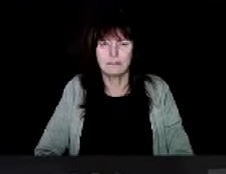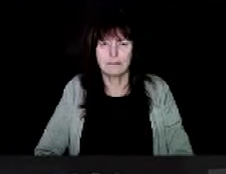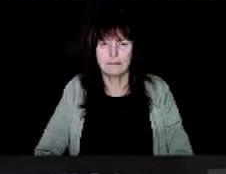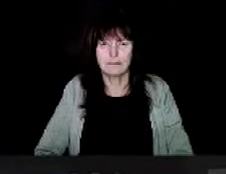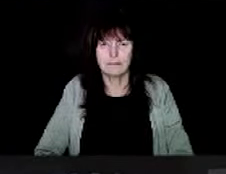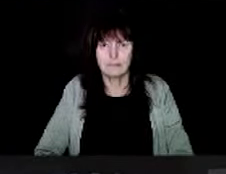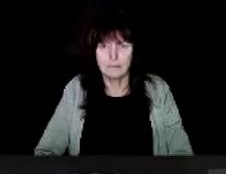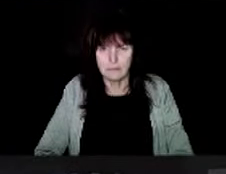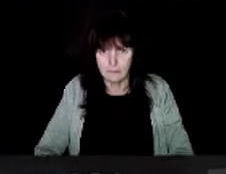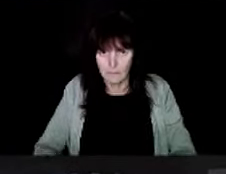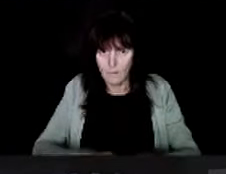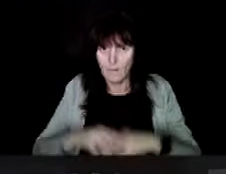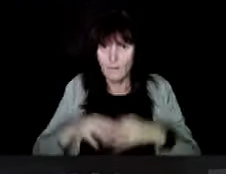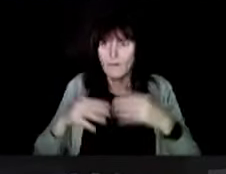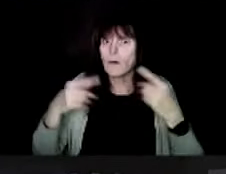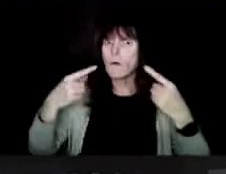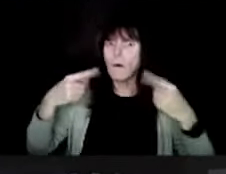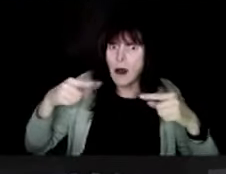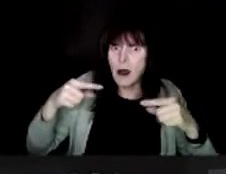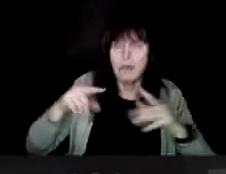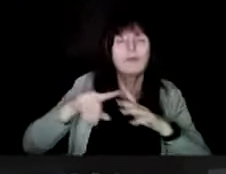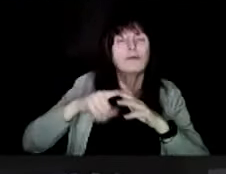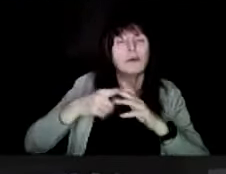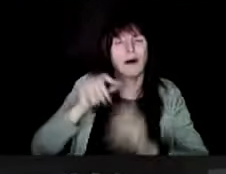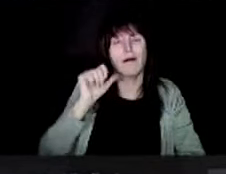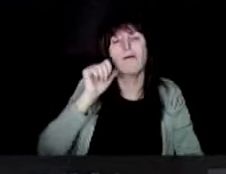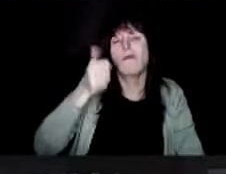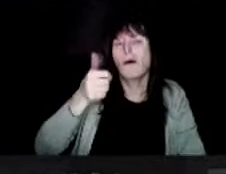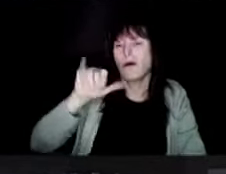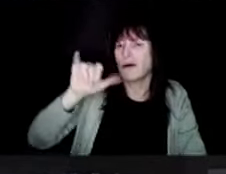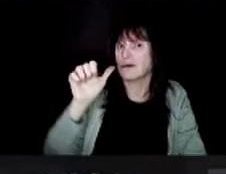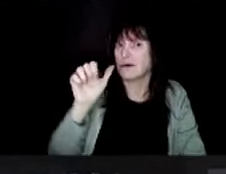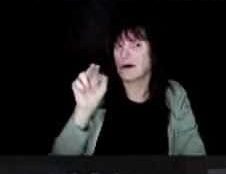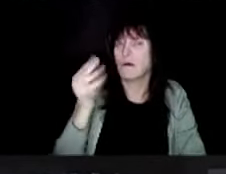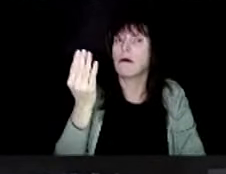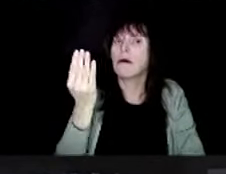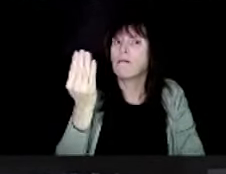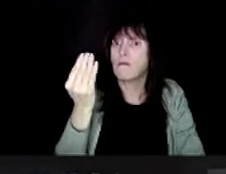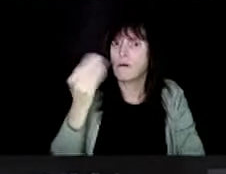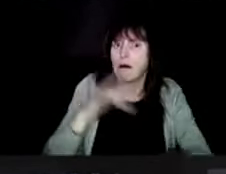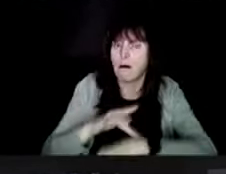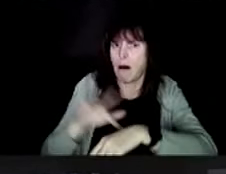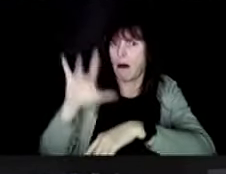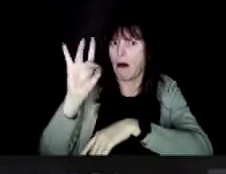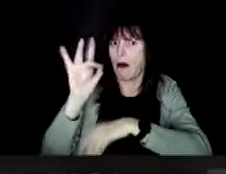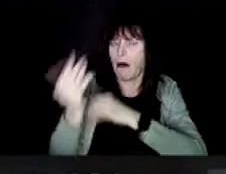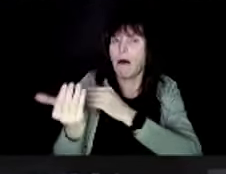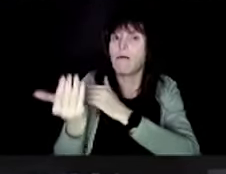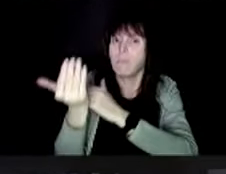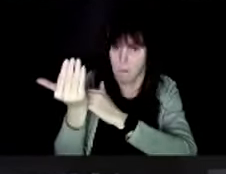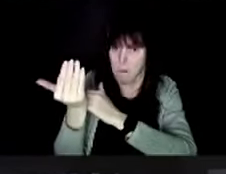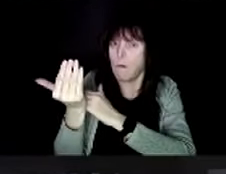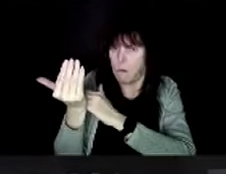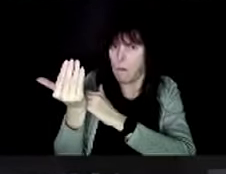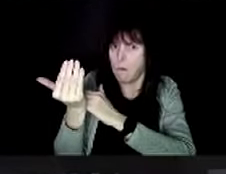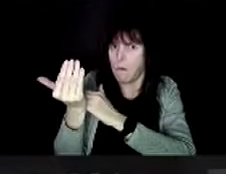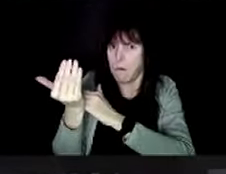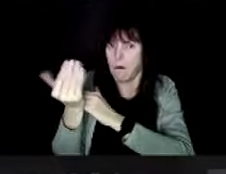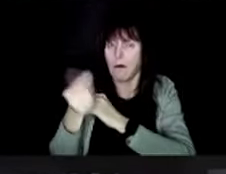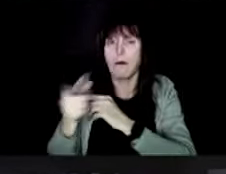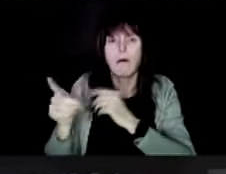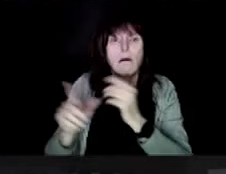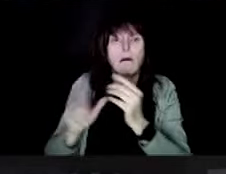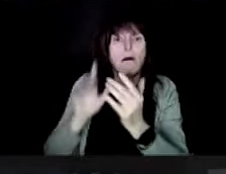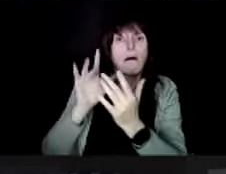January 14th at 8 a.m., Provincial Vaccine Contact Center will be able to handle appointment bookings for